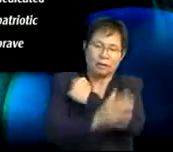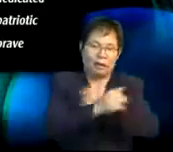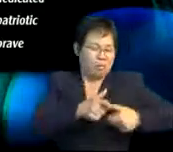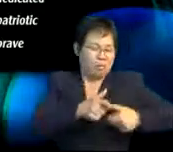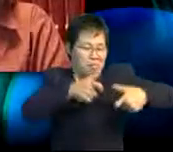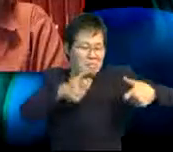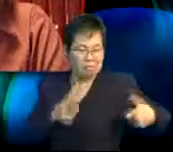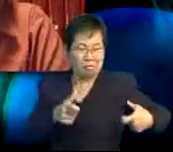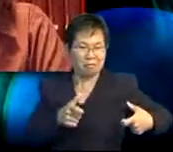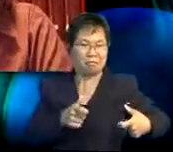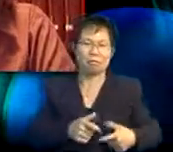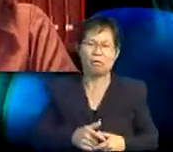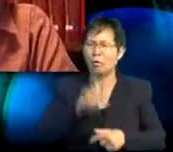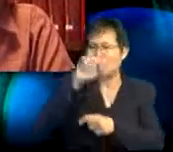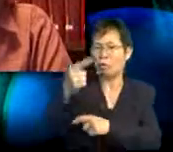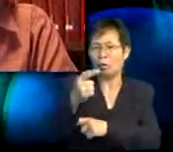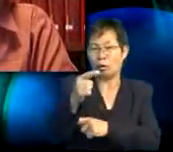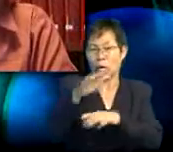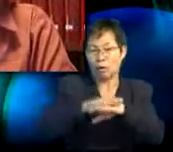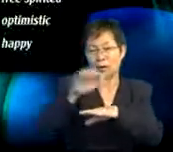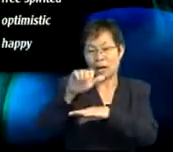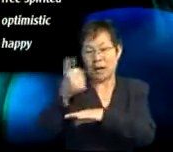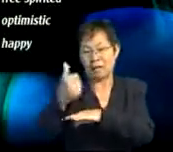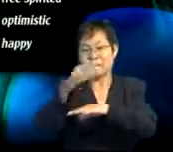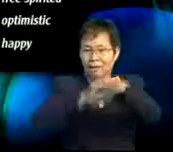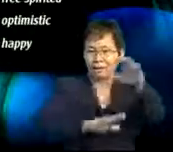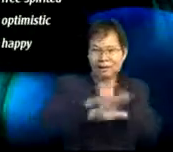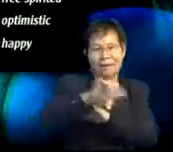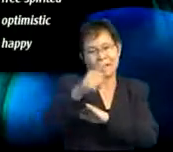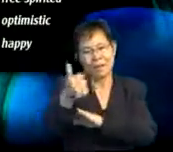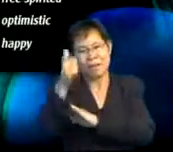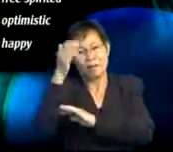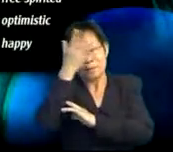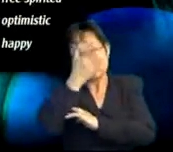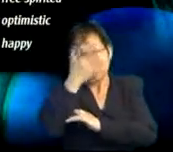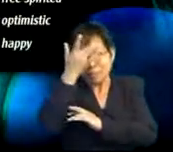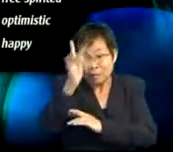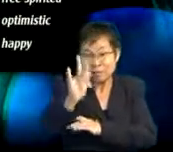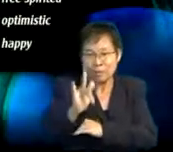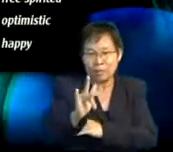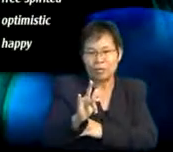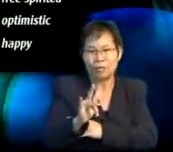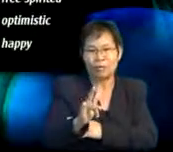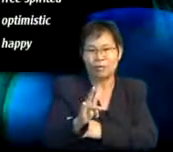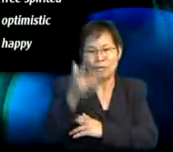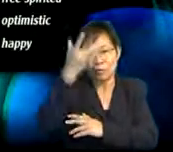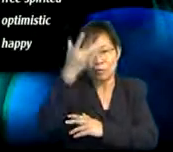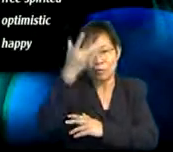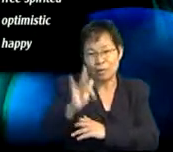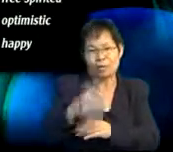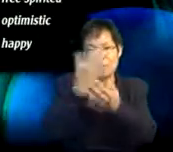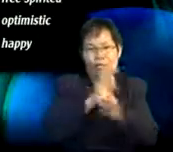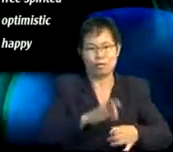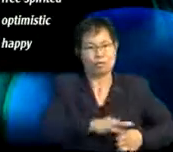brave. On the other hand, there is this bright, free-spirited, optimistic,